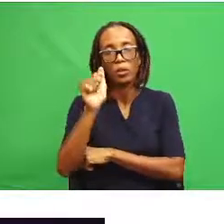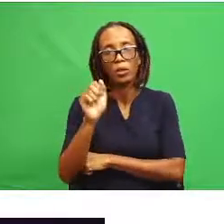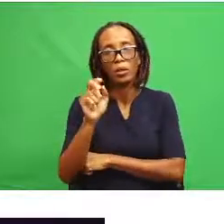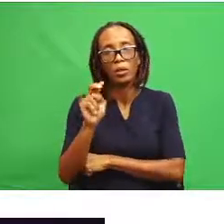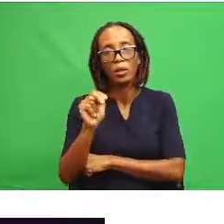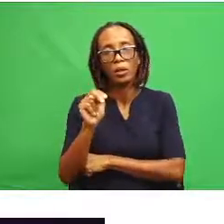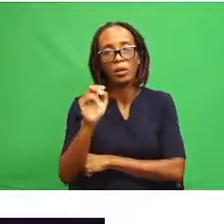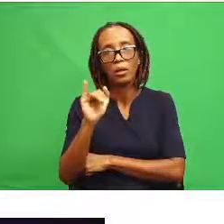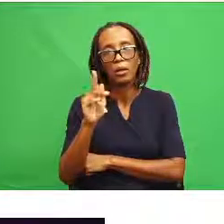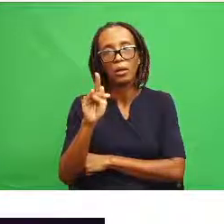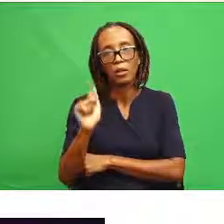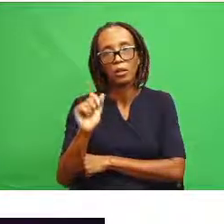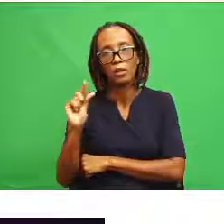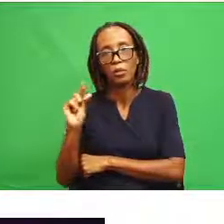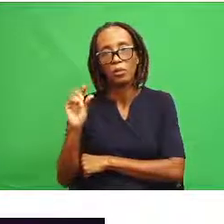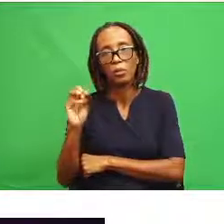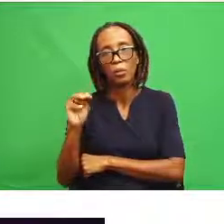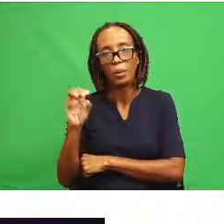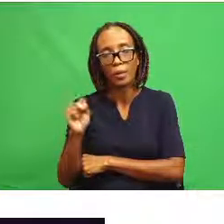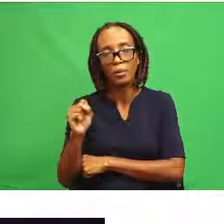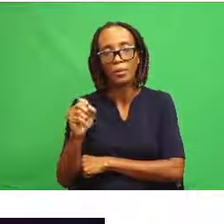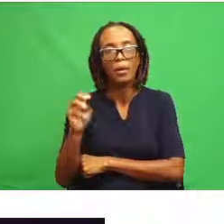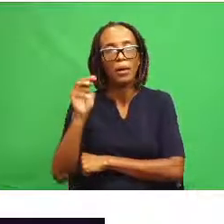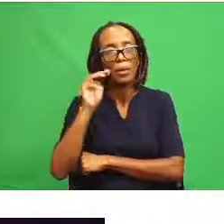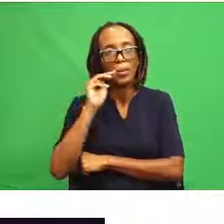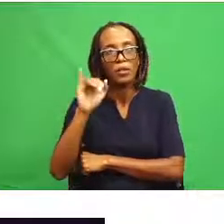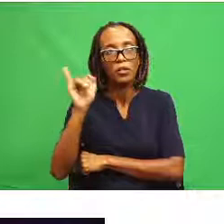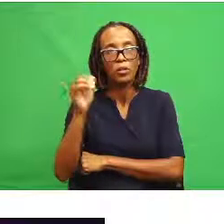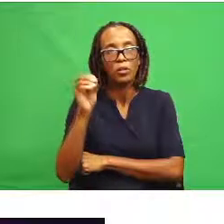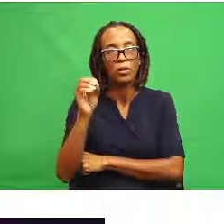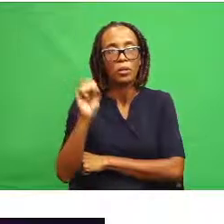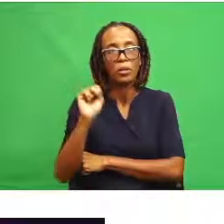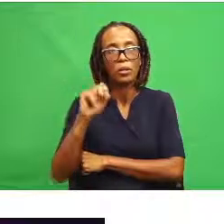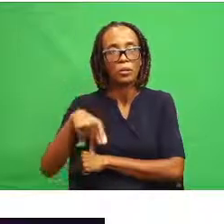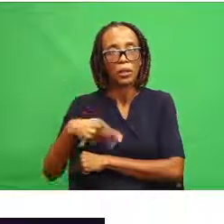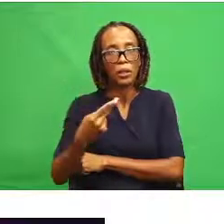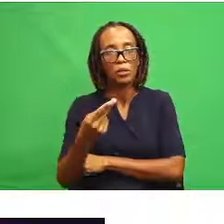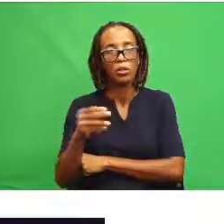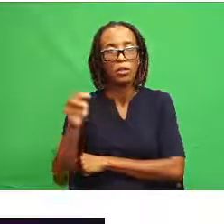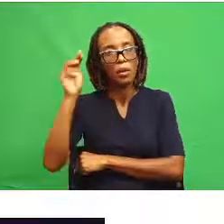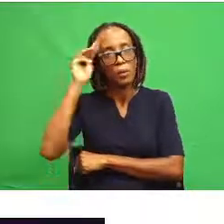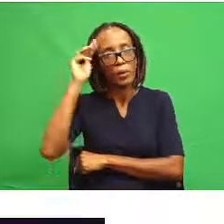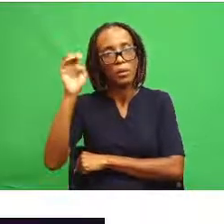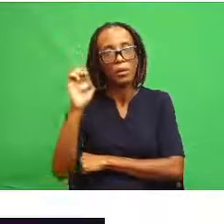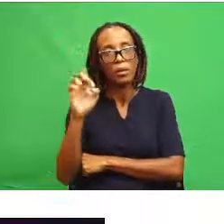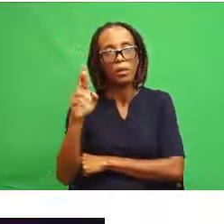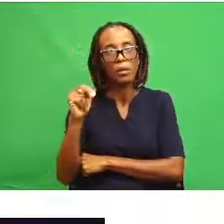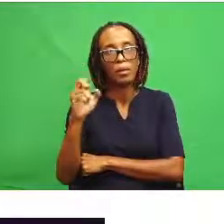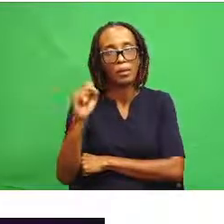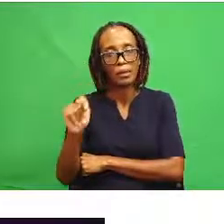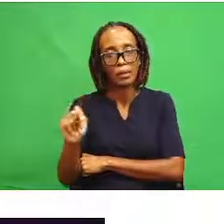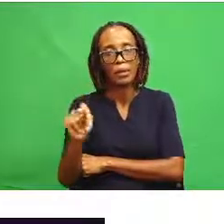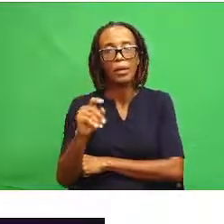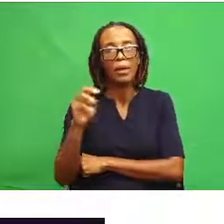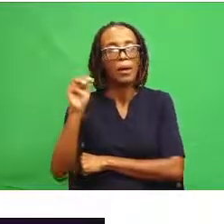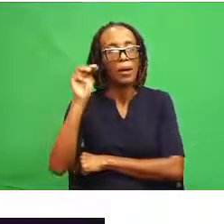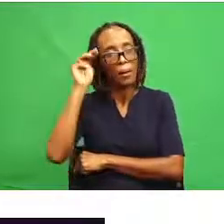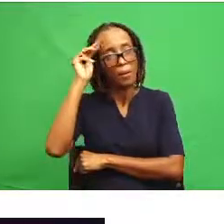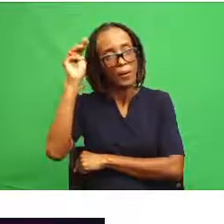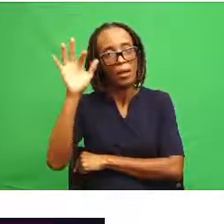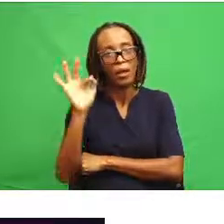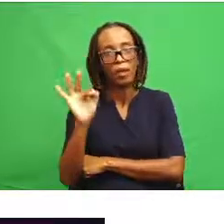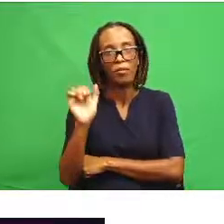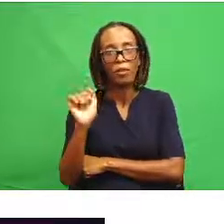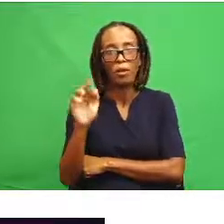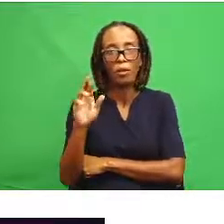Gomes, Ms. Cullen Joseph, Mr. Ernest Webster, Mrs. Hannah Ramrup Millet, Mr. Farouk